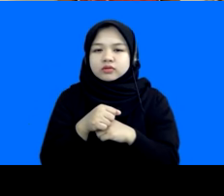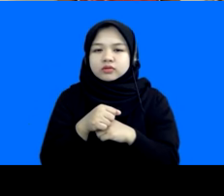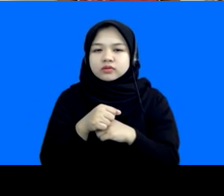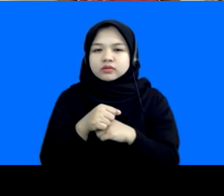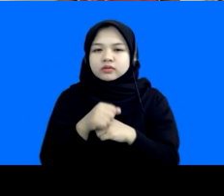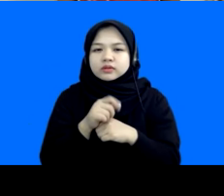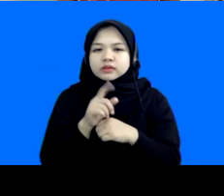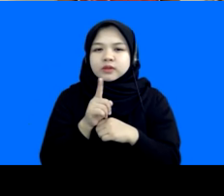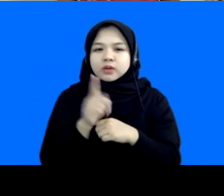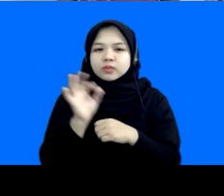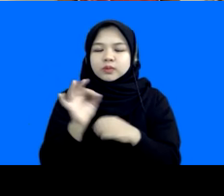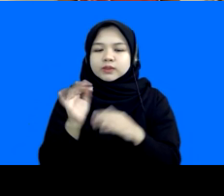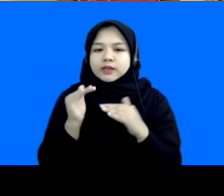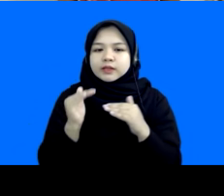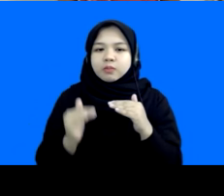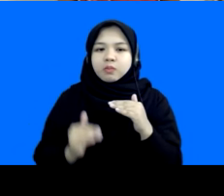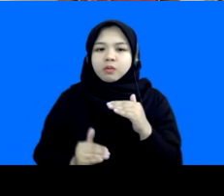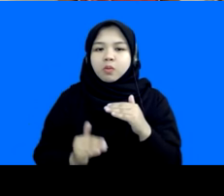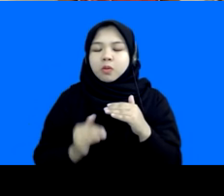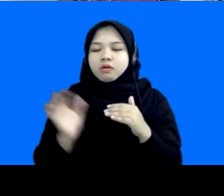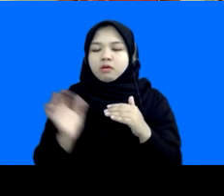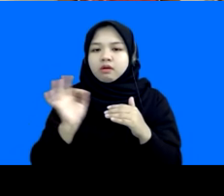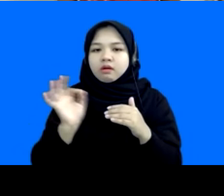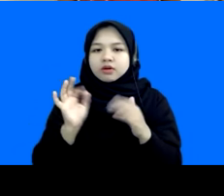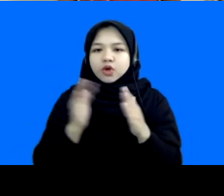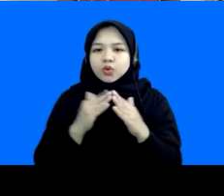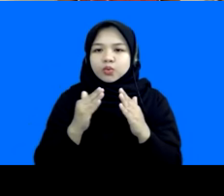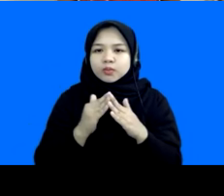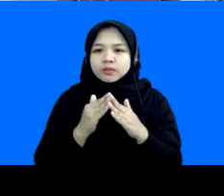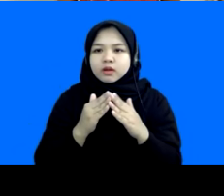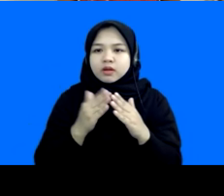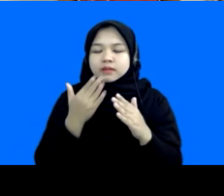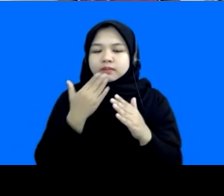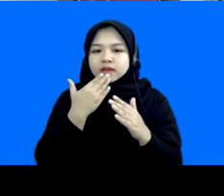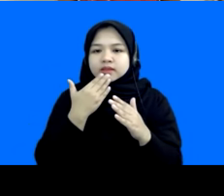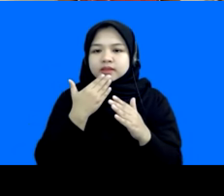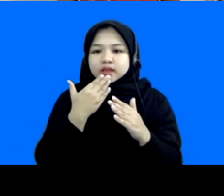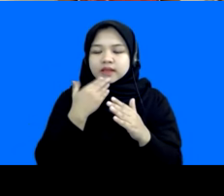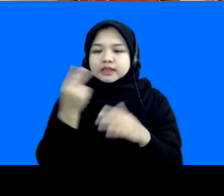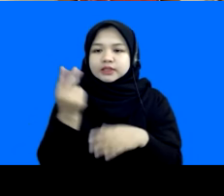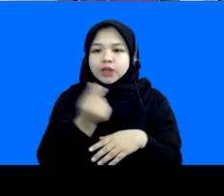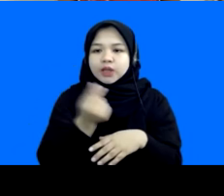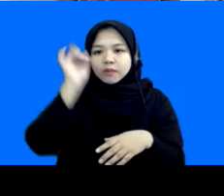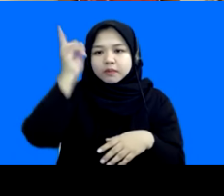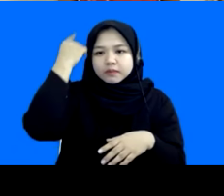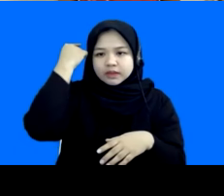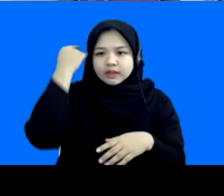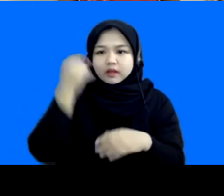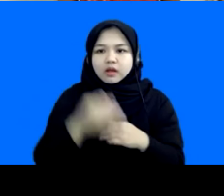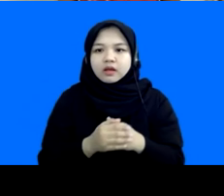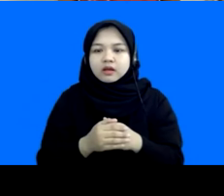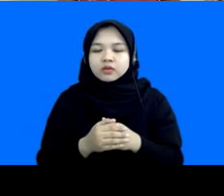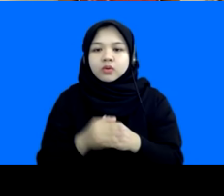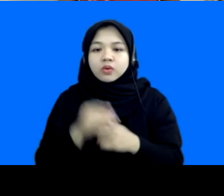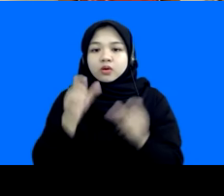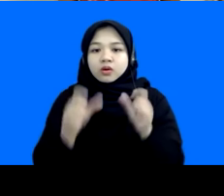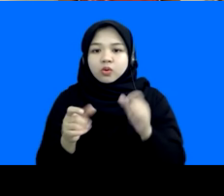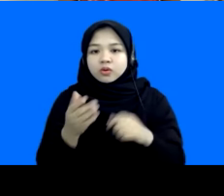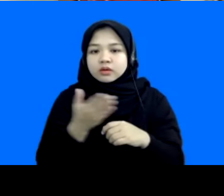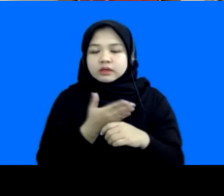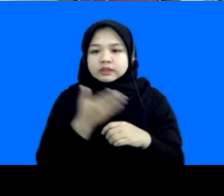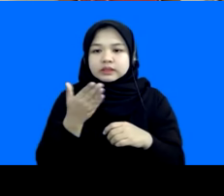that don't own homes typically rent them from the government. And these people are the ones that we have identified from the